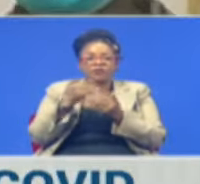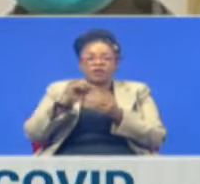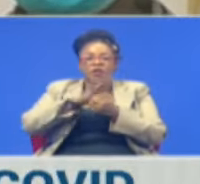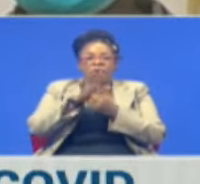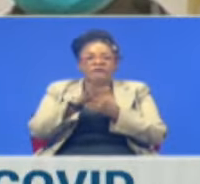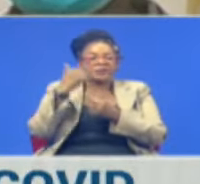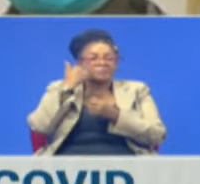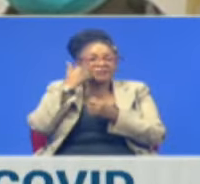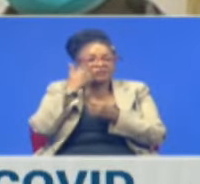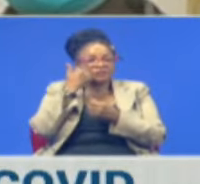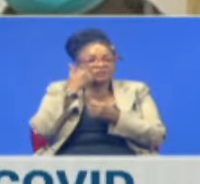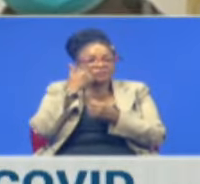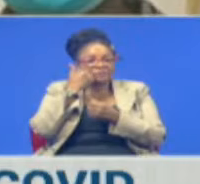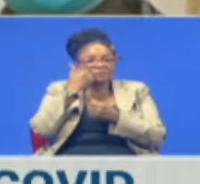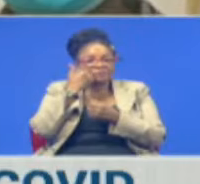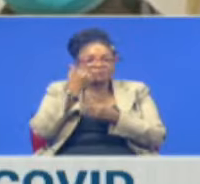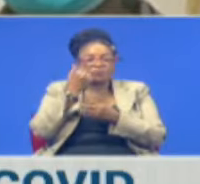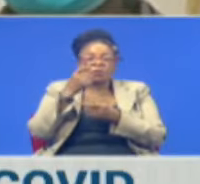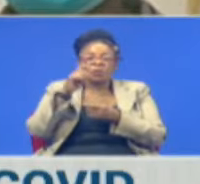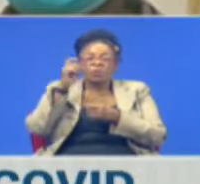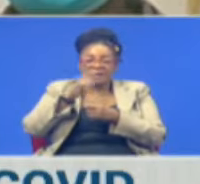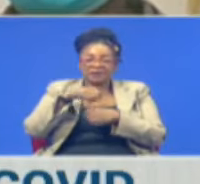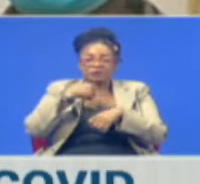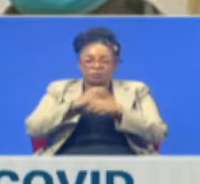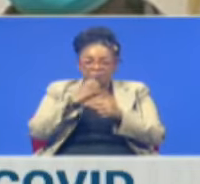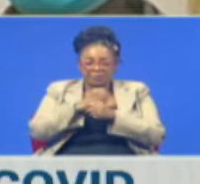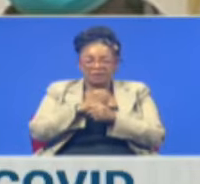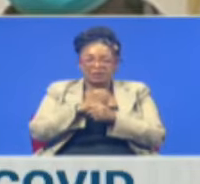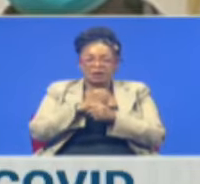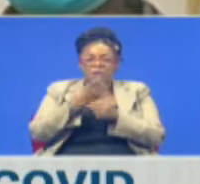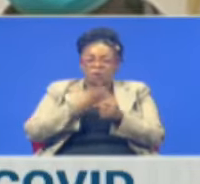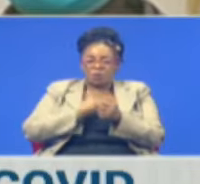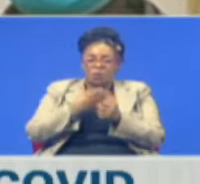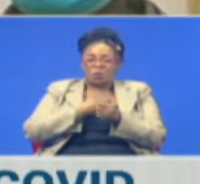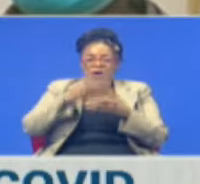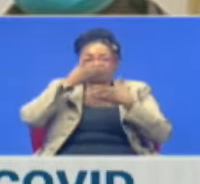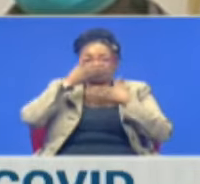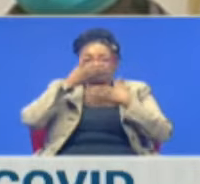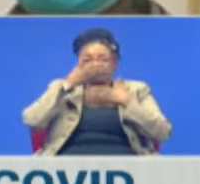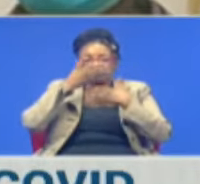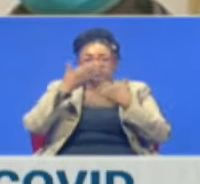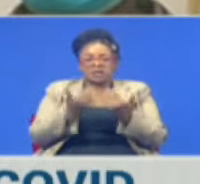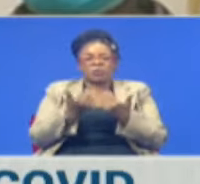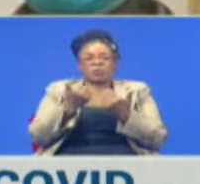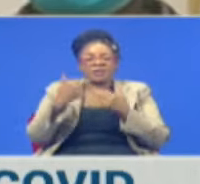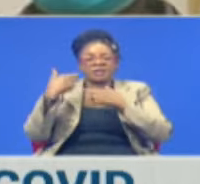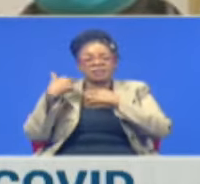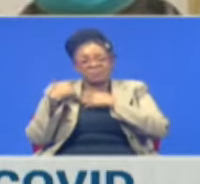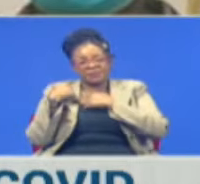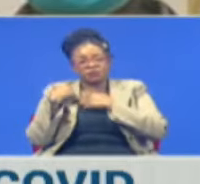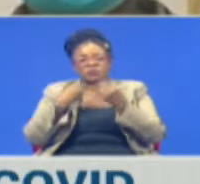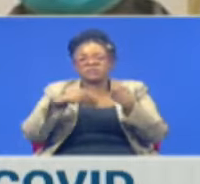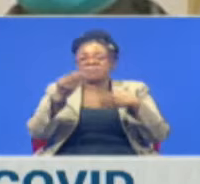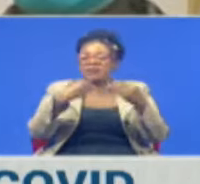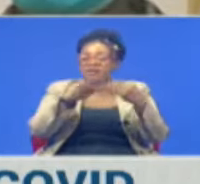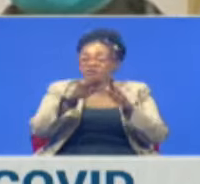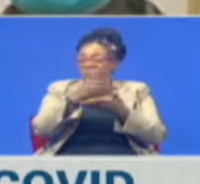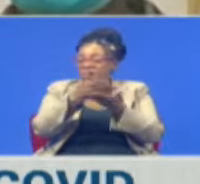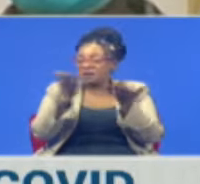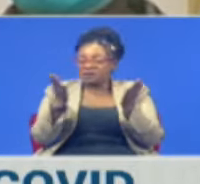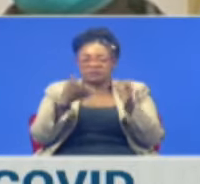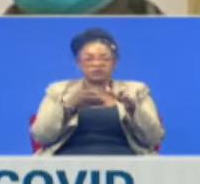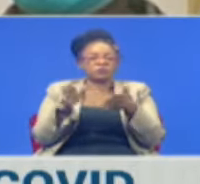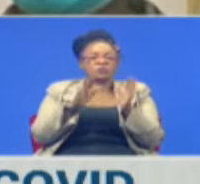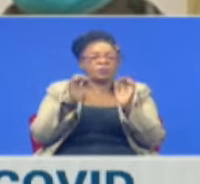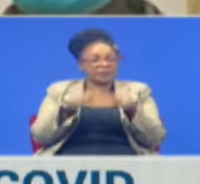had to purchase our own oxygen plant in Coast General, but right now we're depending on supplies from every other source that we